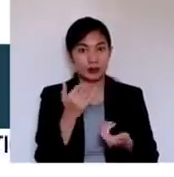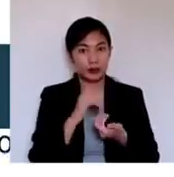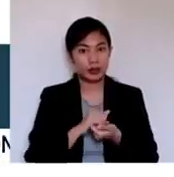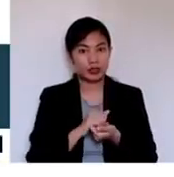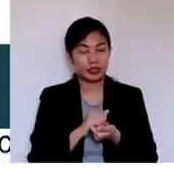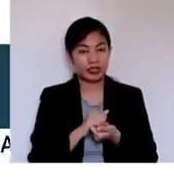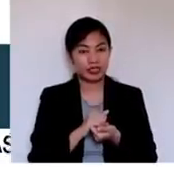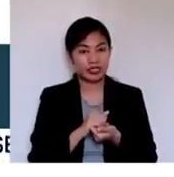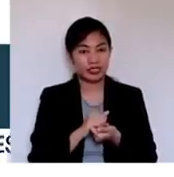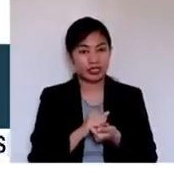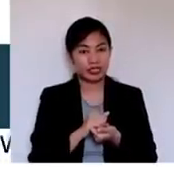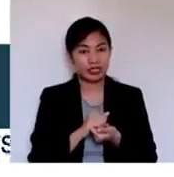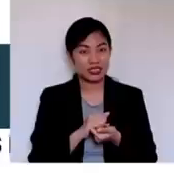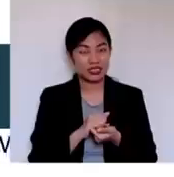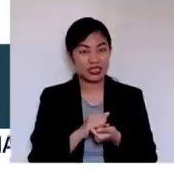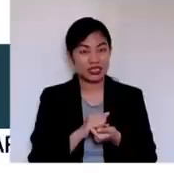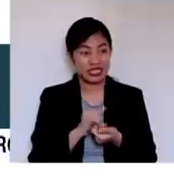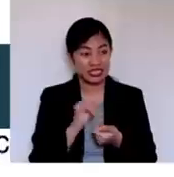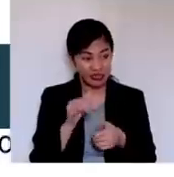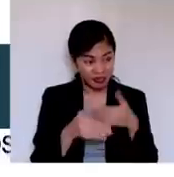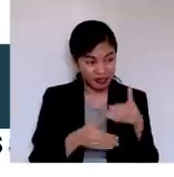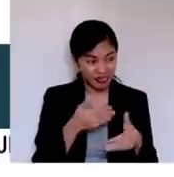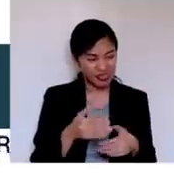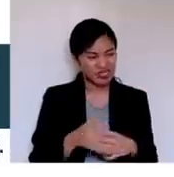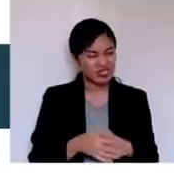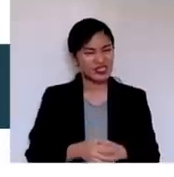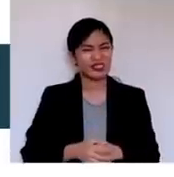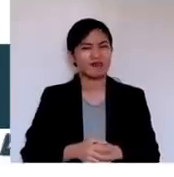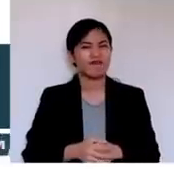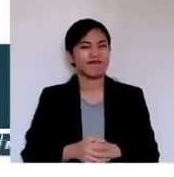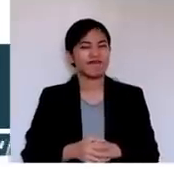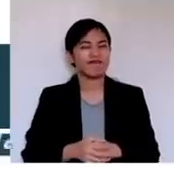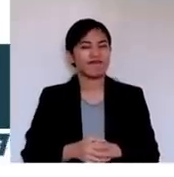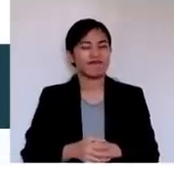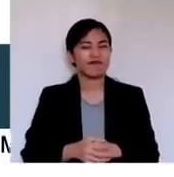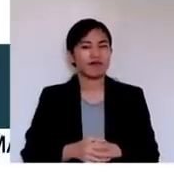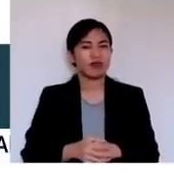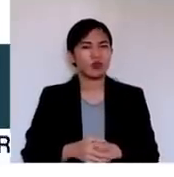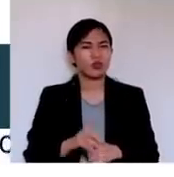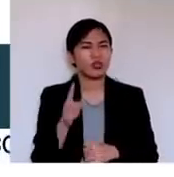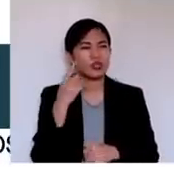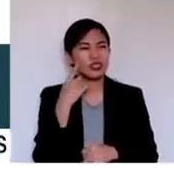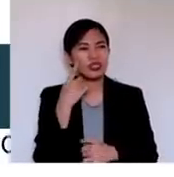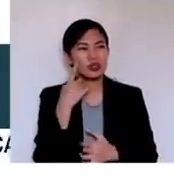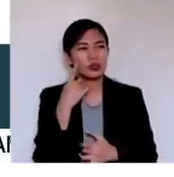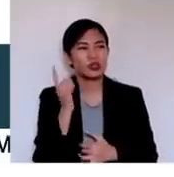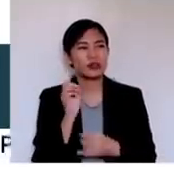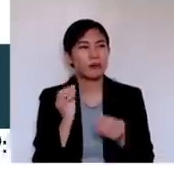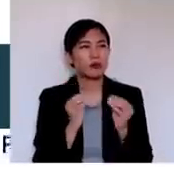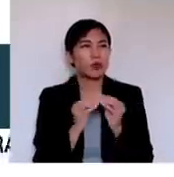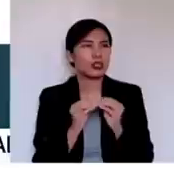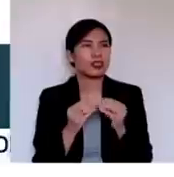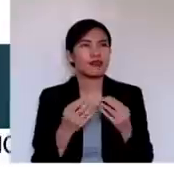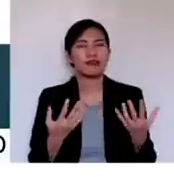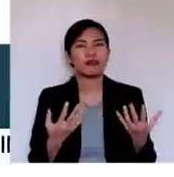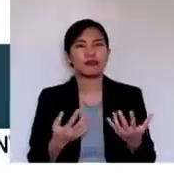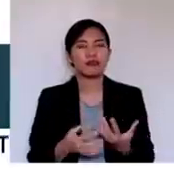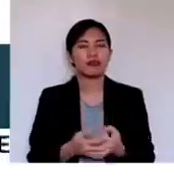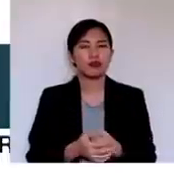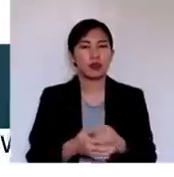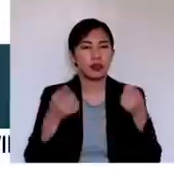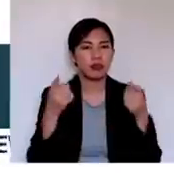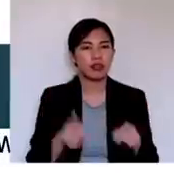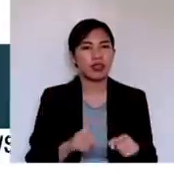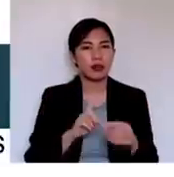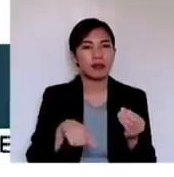That is at play. What would make sense now? What would make more sense for the HQ of